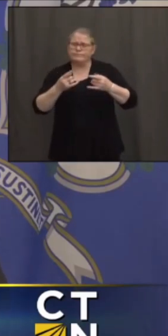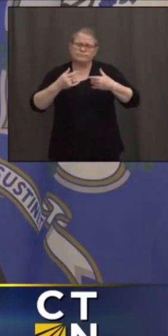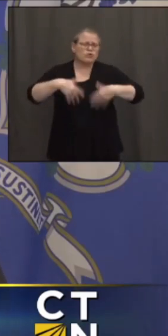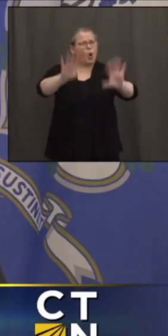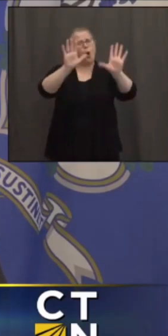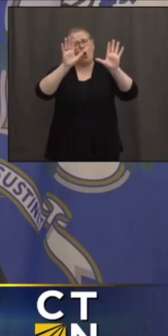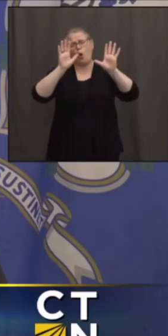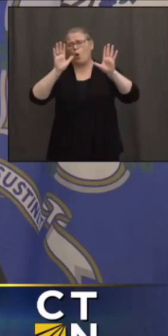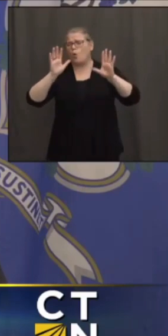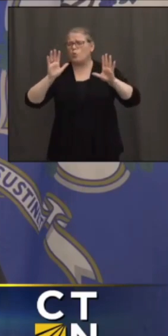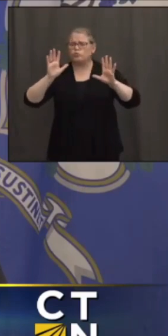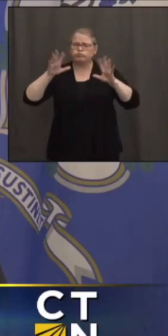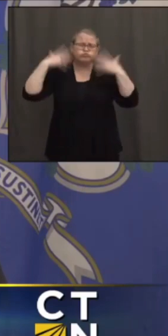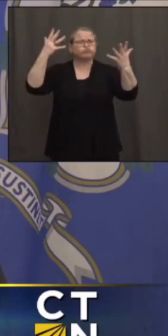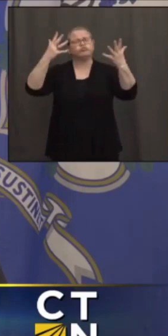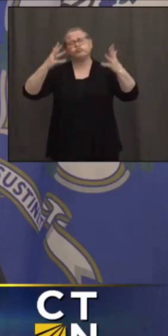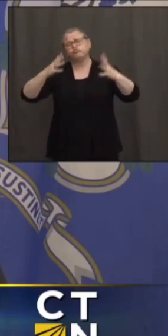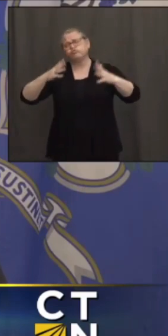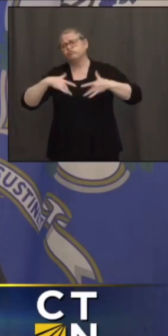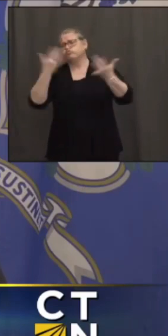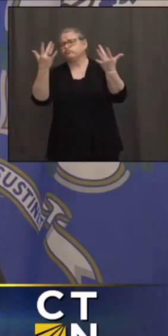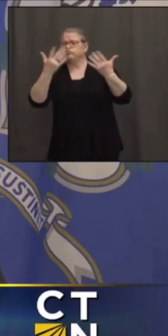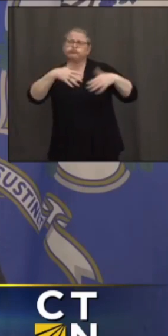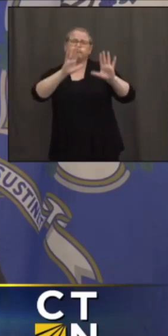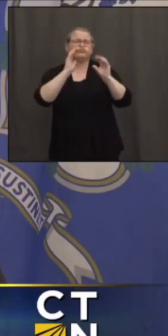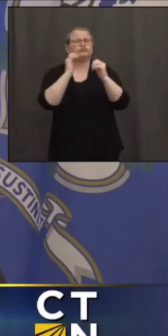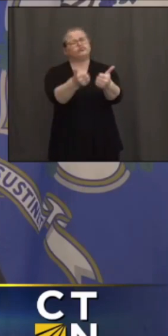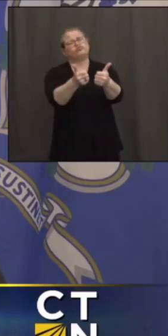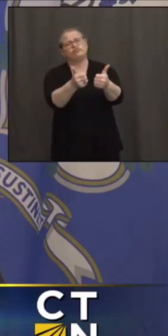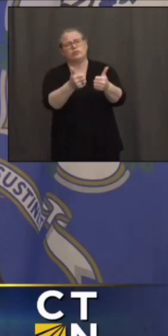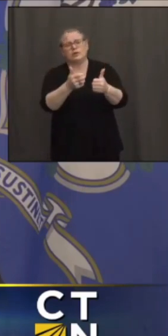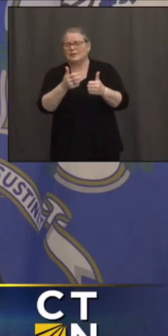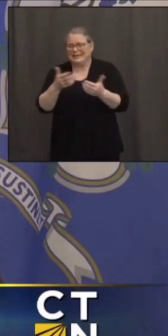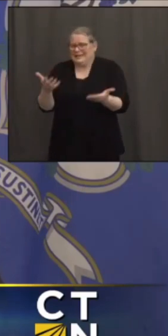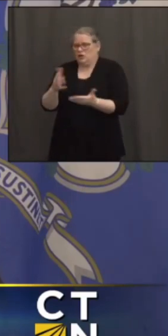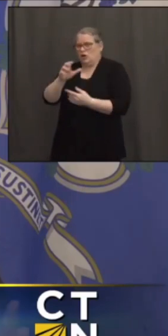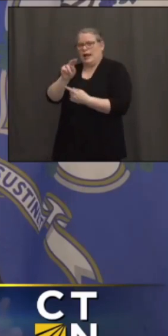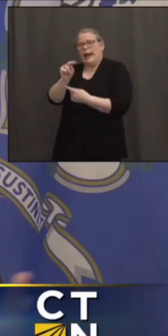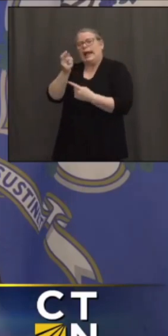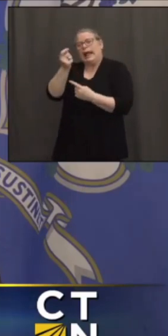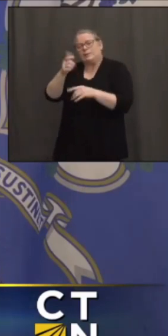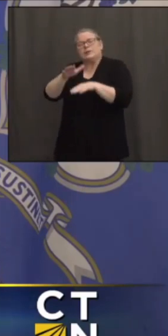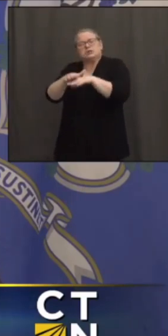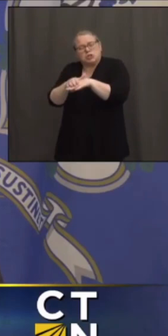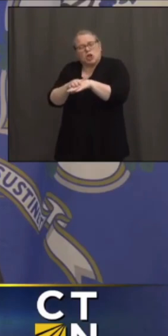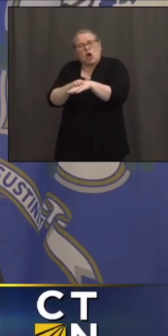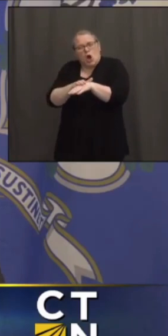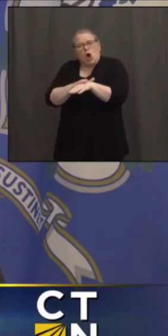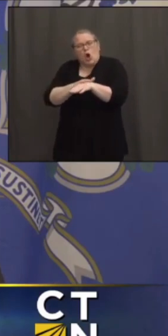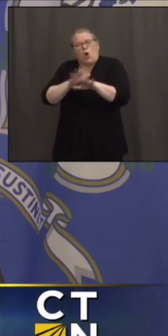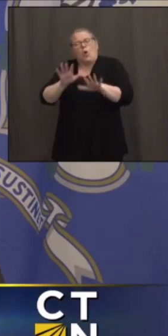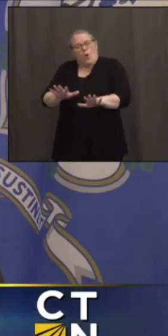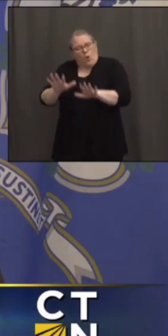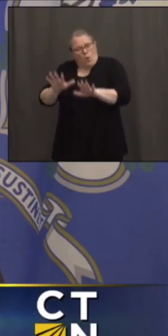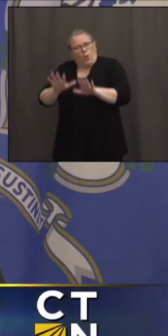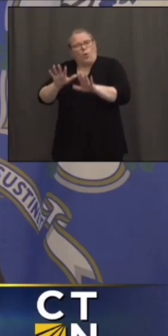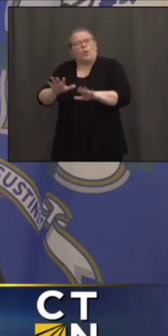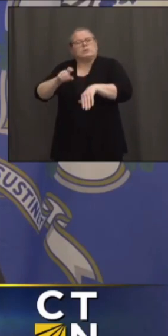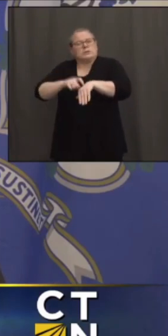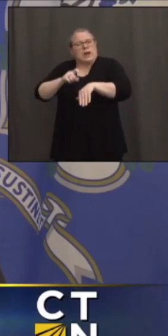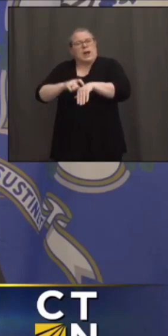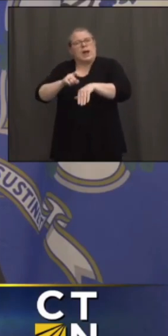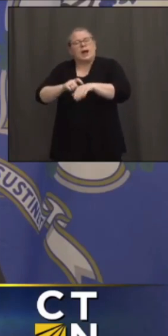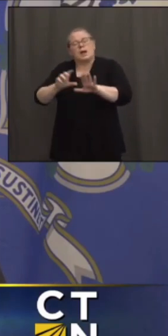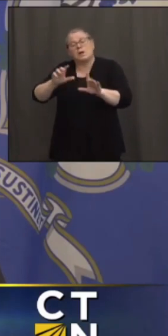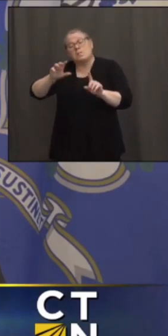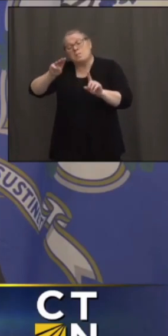that. We're saying I think we've earned May 1st as a time we can be outside and have a cool frosty with some friends around a table. And